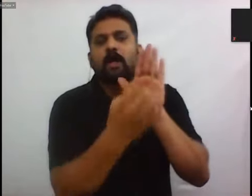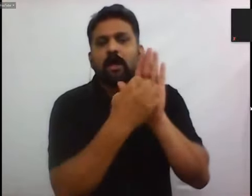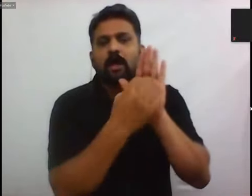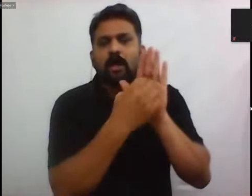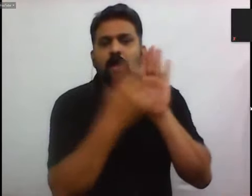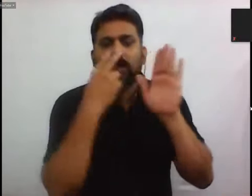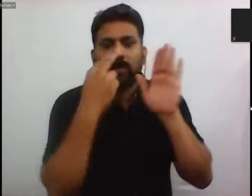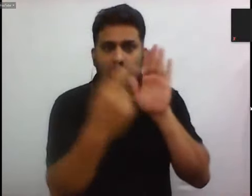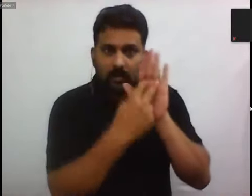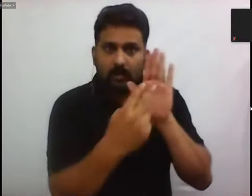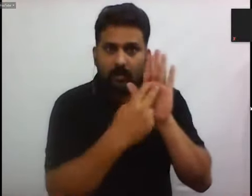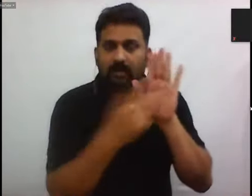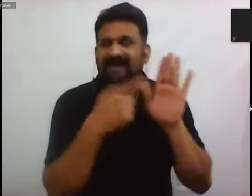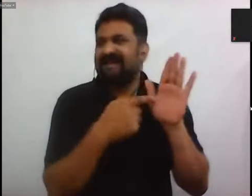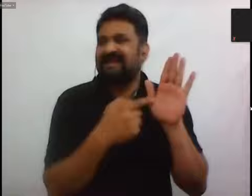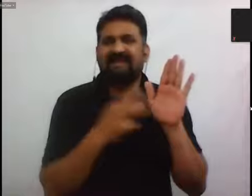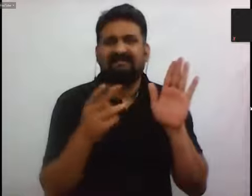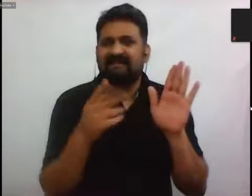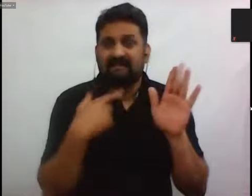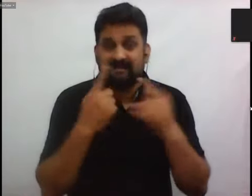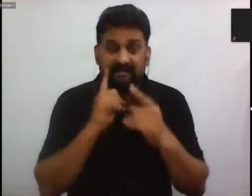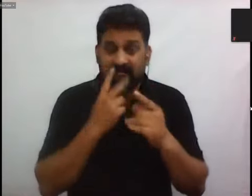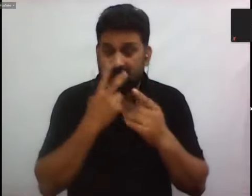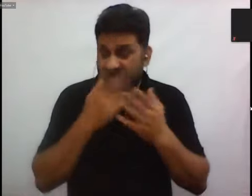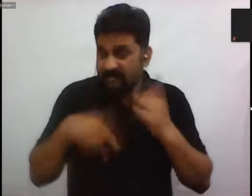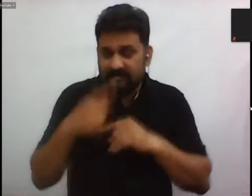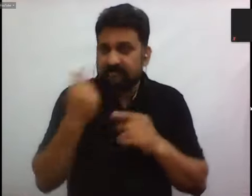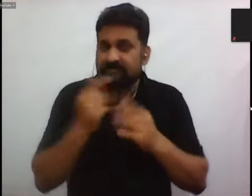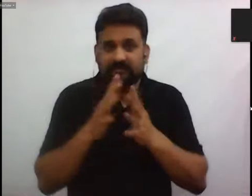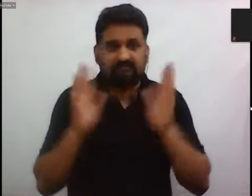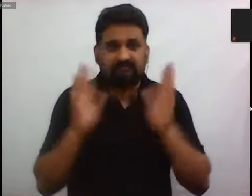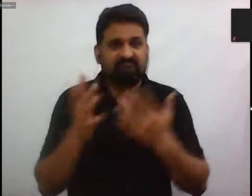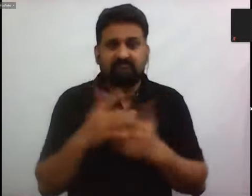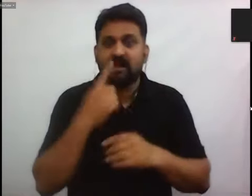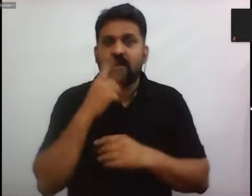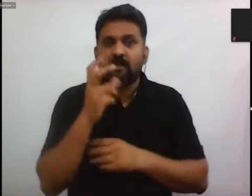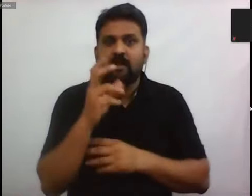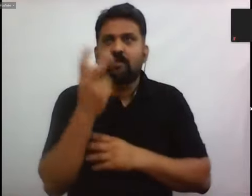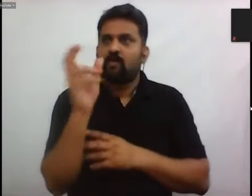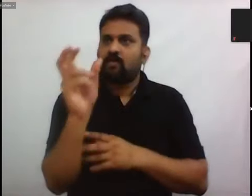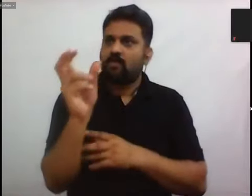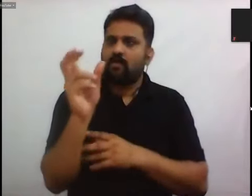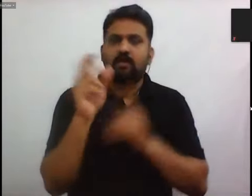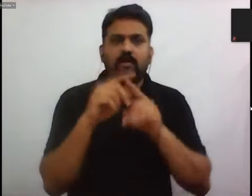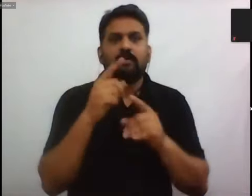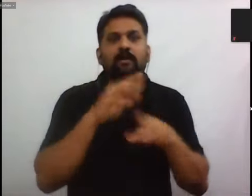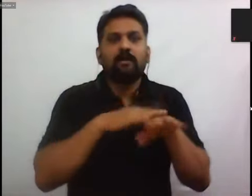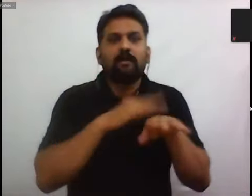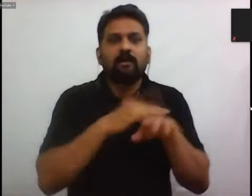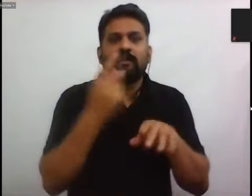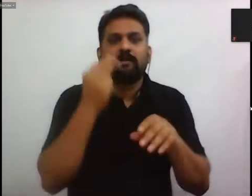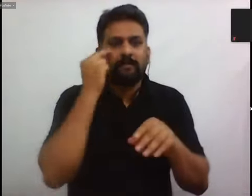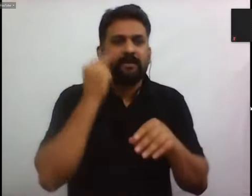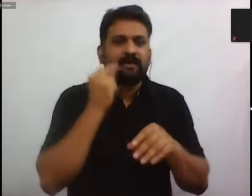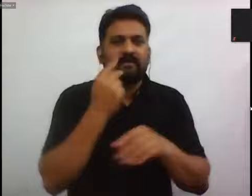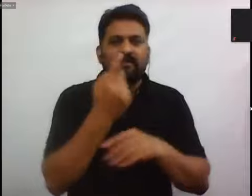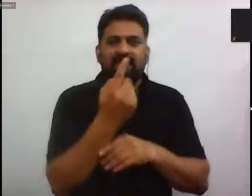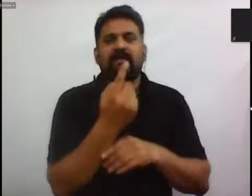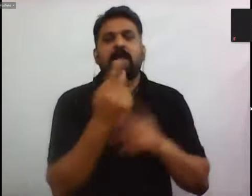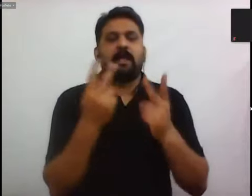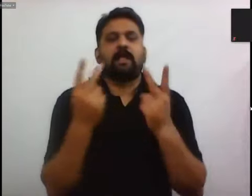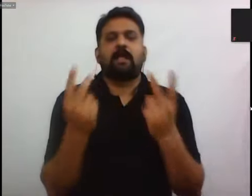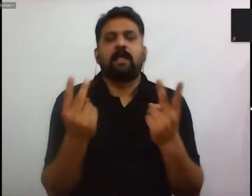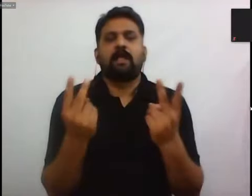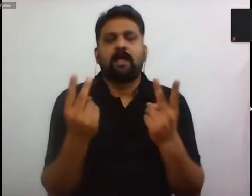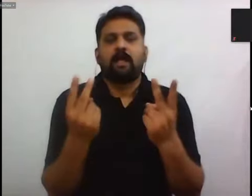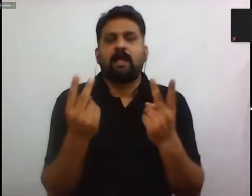That doesn't mean much for our children. Yes. You are, a tomato is red and lady's finger is green. They will understand it